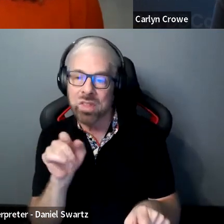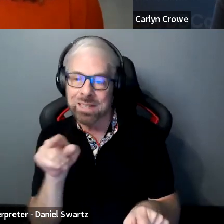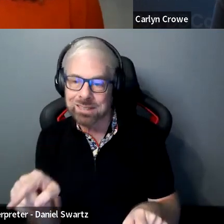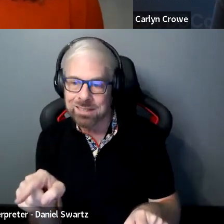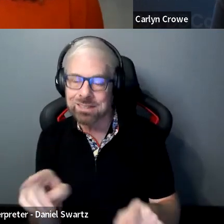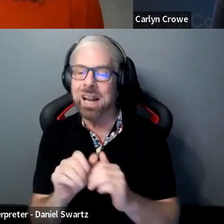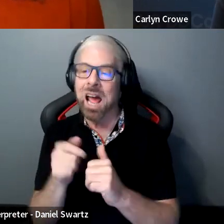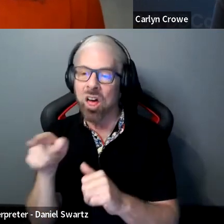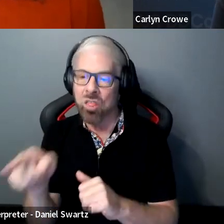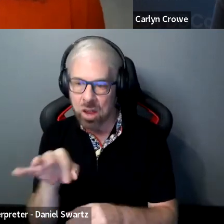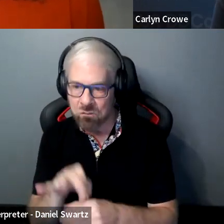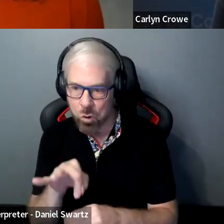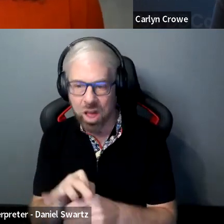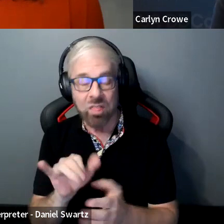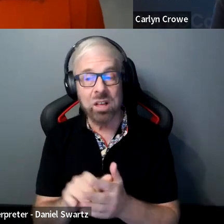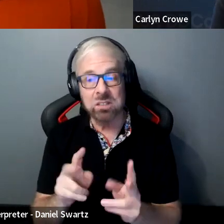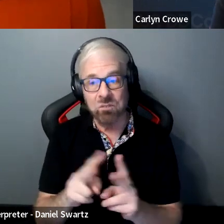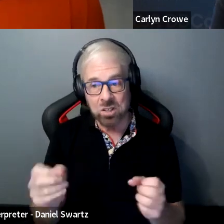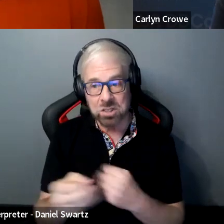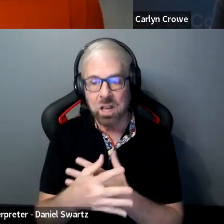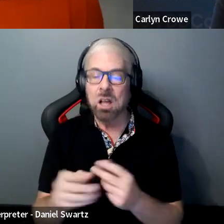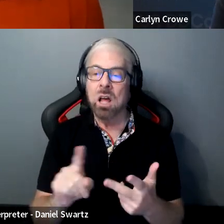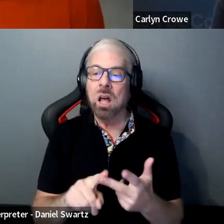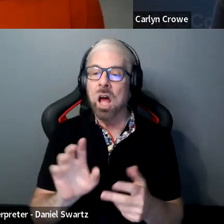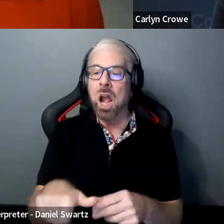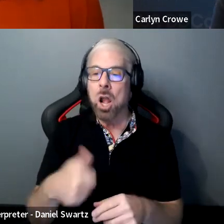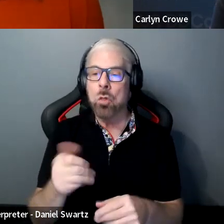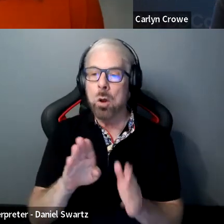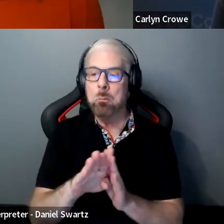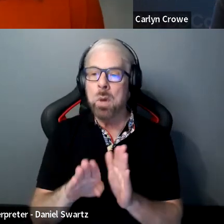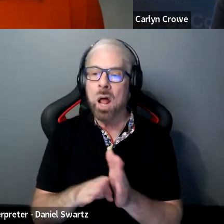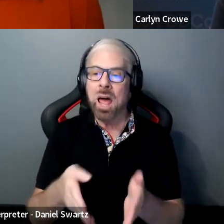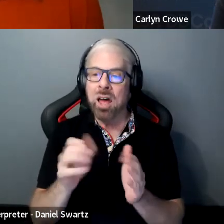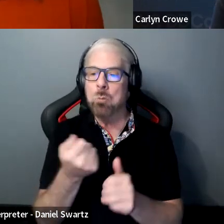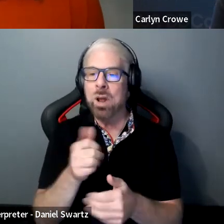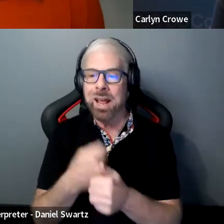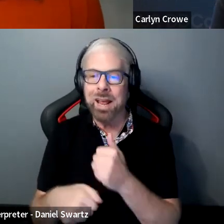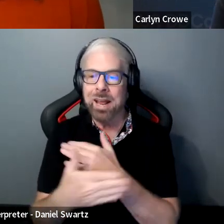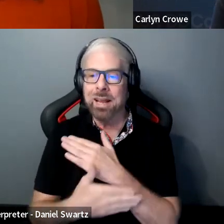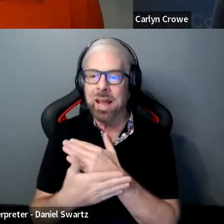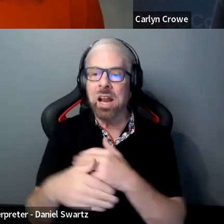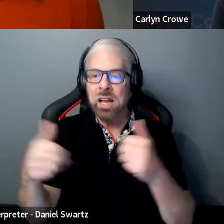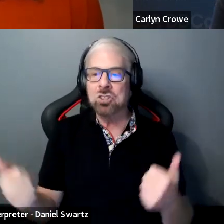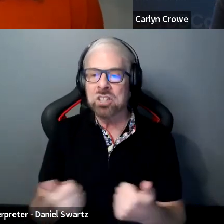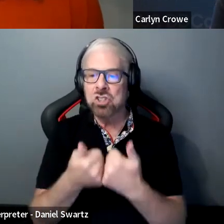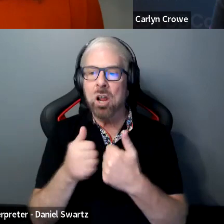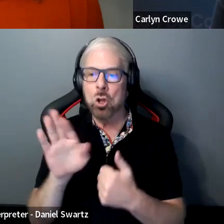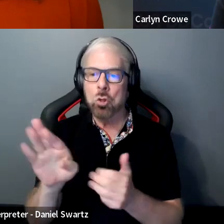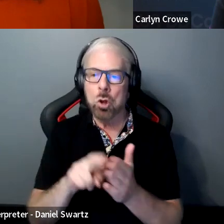very, very scary. The other bill allows anyone in any county in Iowa to challenge anybody's